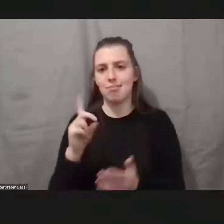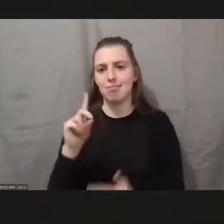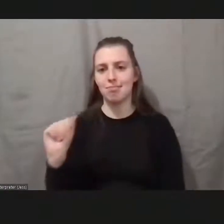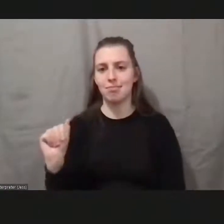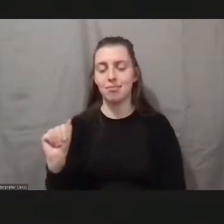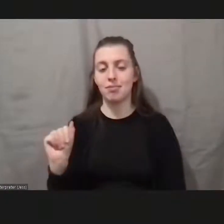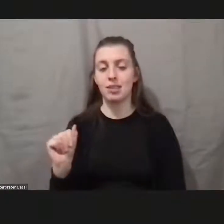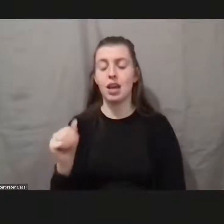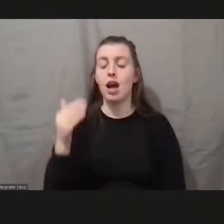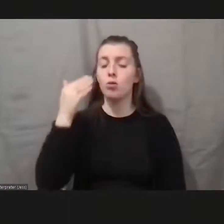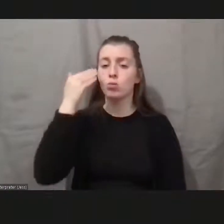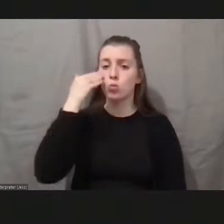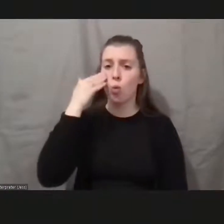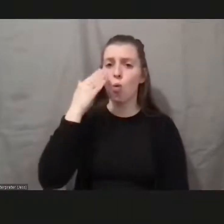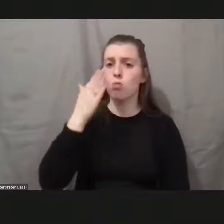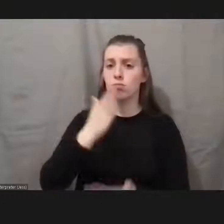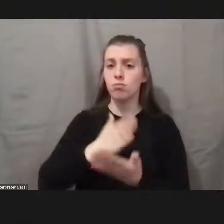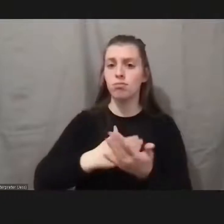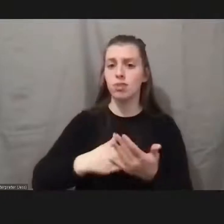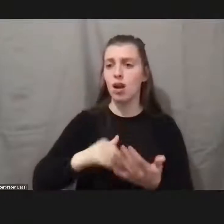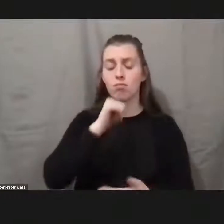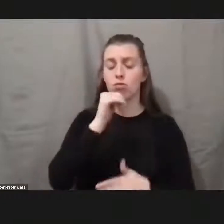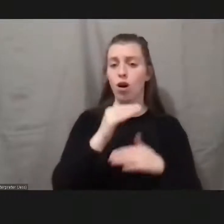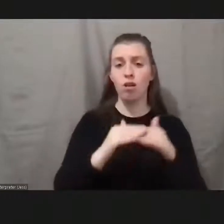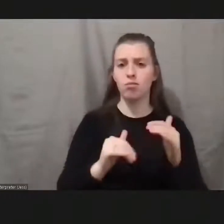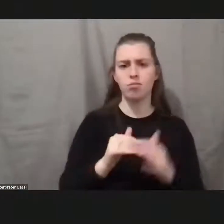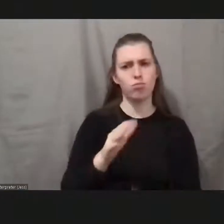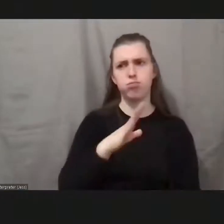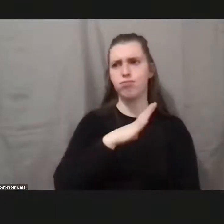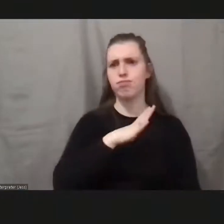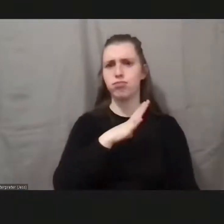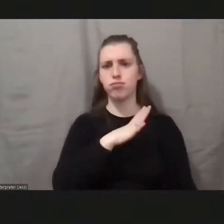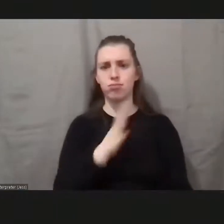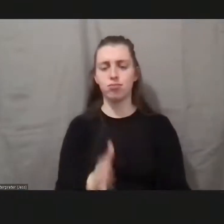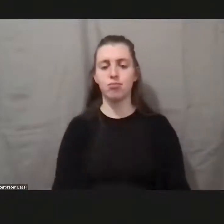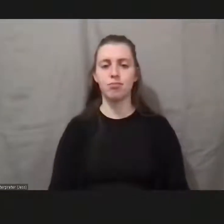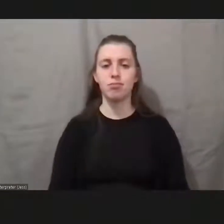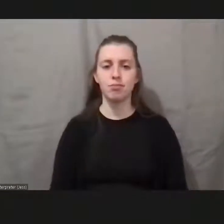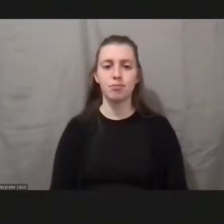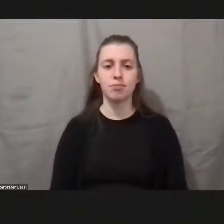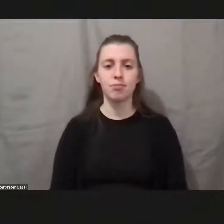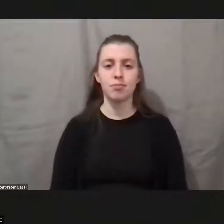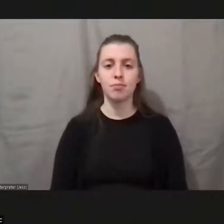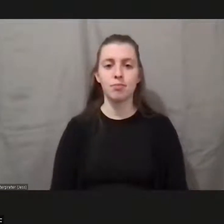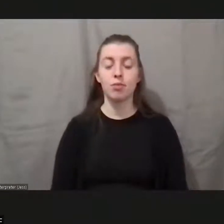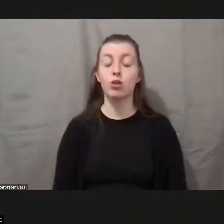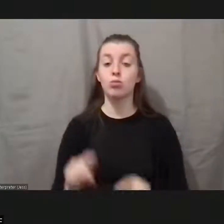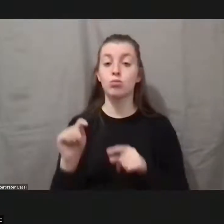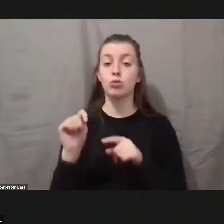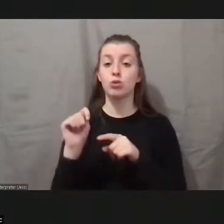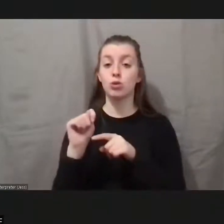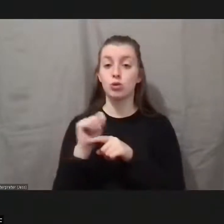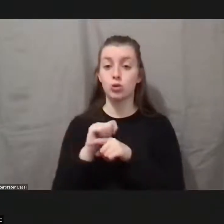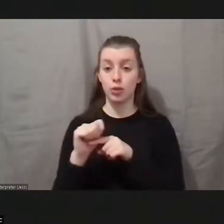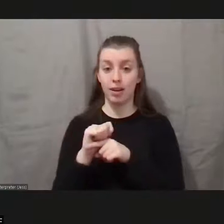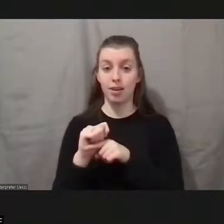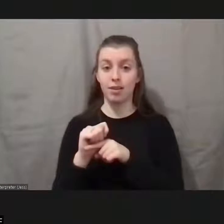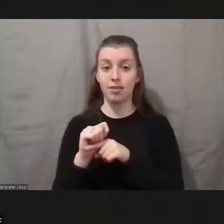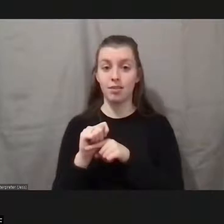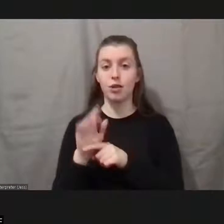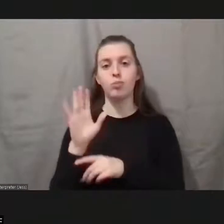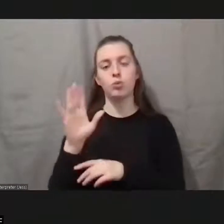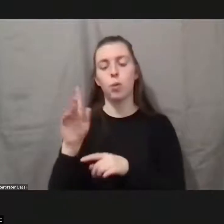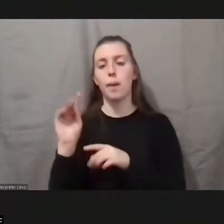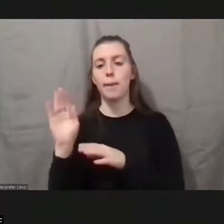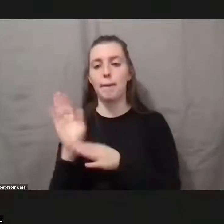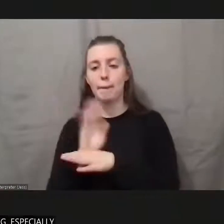people are not being in as comfortable in the disability space. But as I mentioned, training, especially within your business